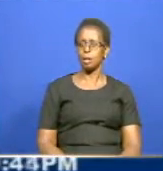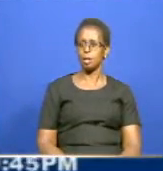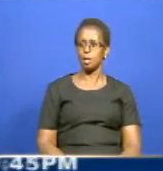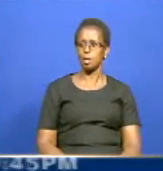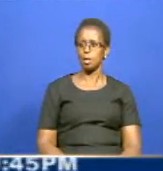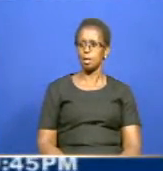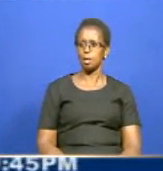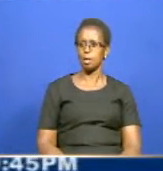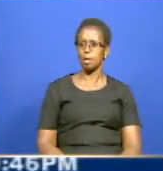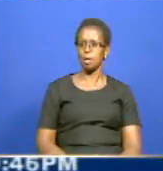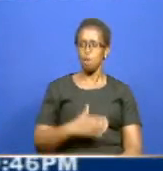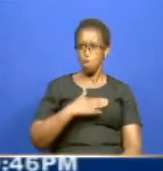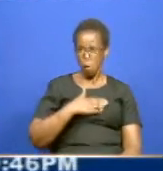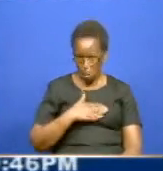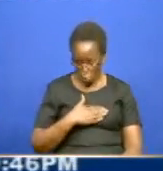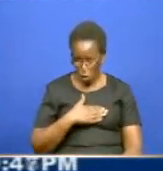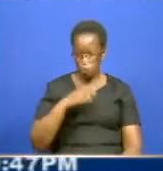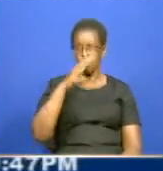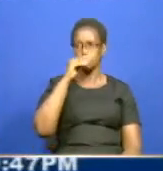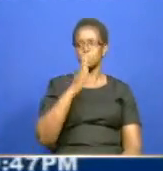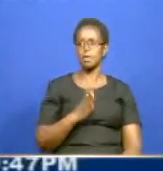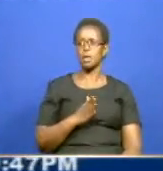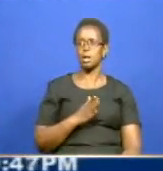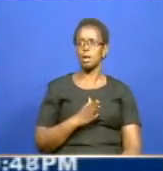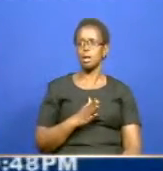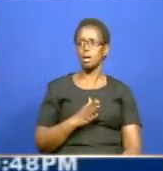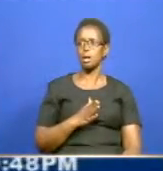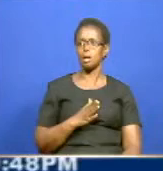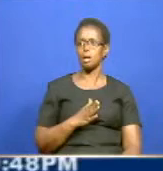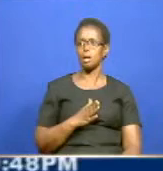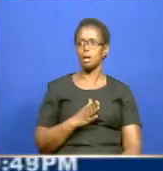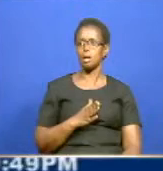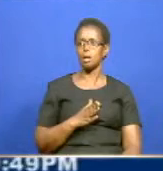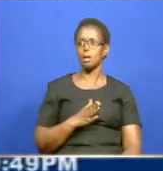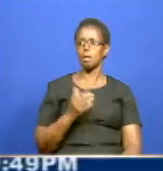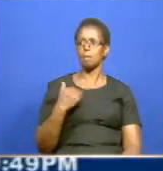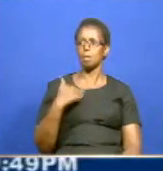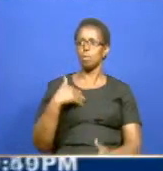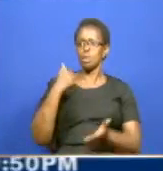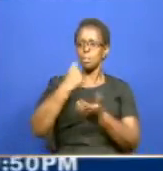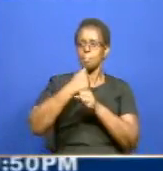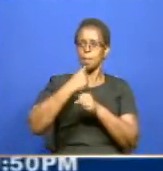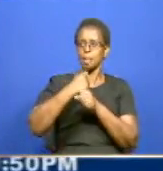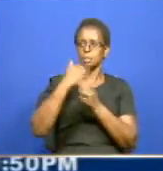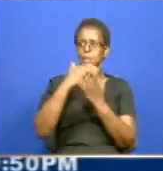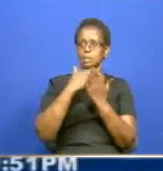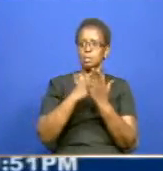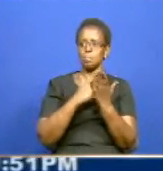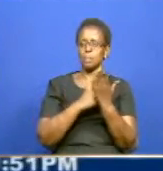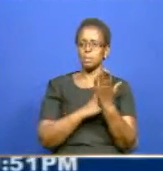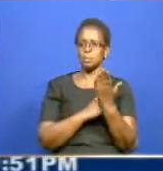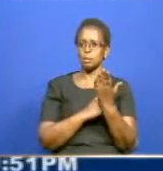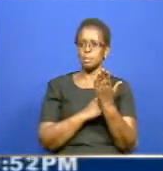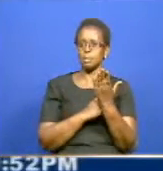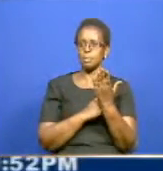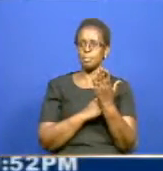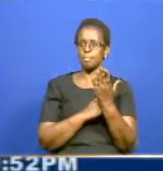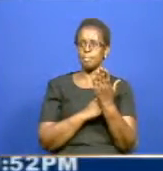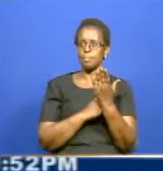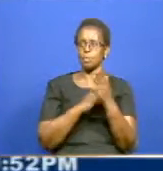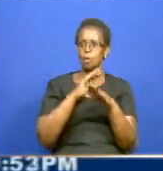Honorable Speaker, thank you for giving me this opportunity to make a statement on